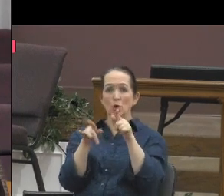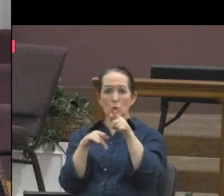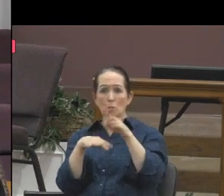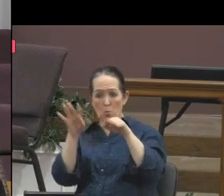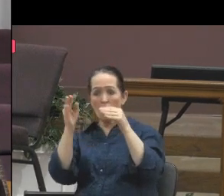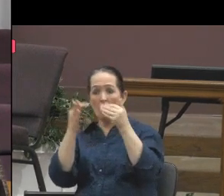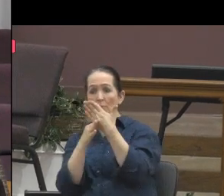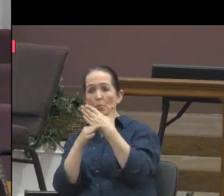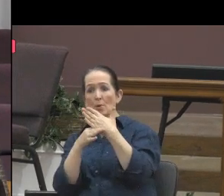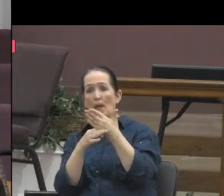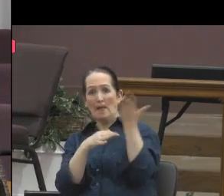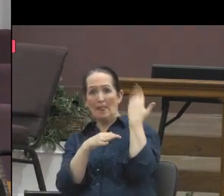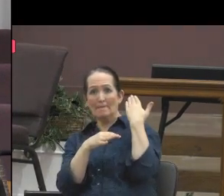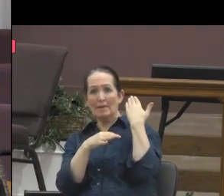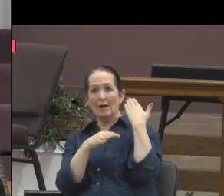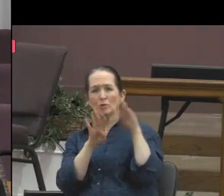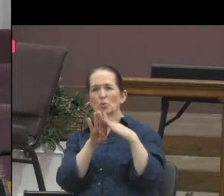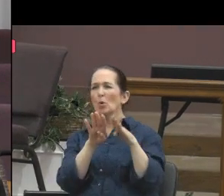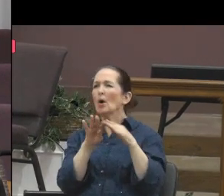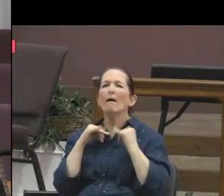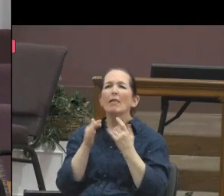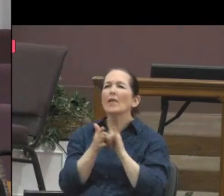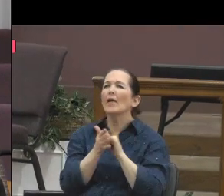door. How did that happen?